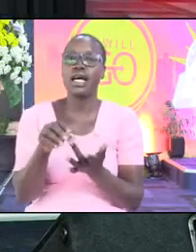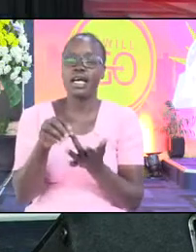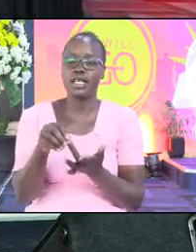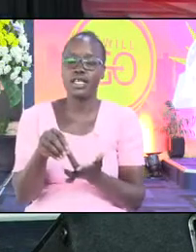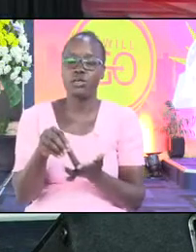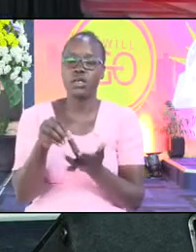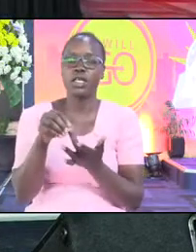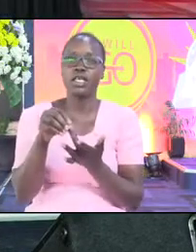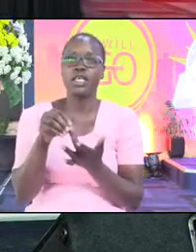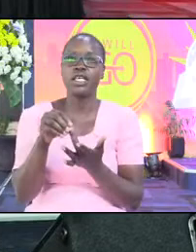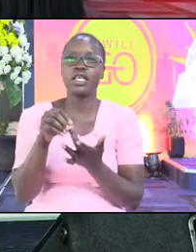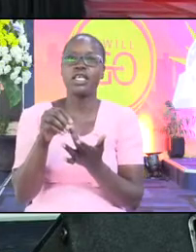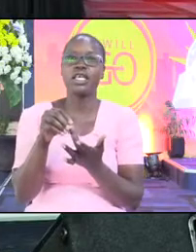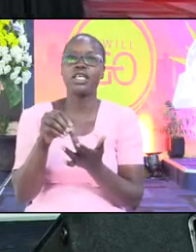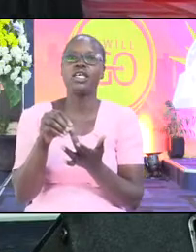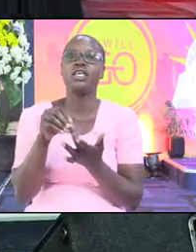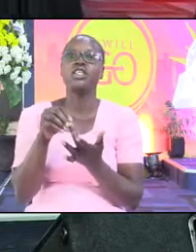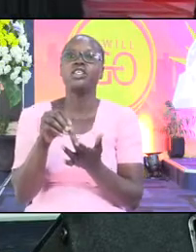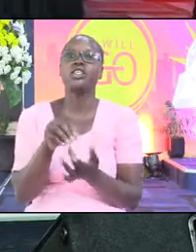with a